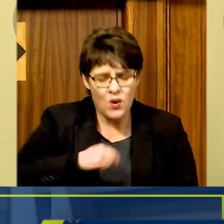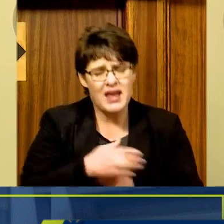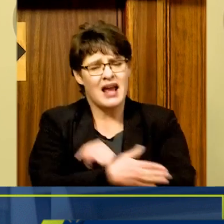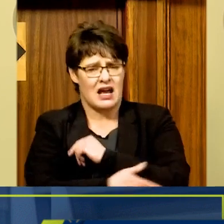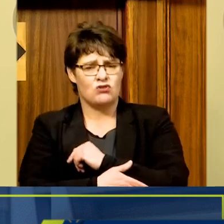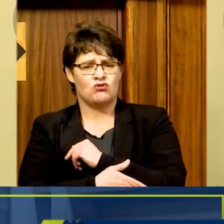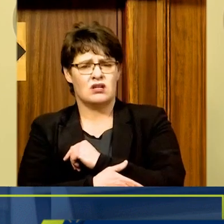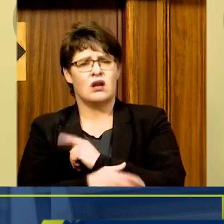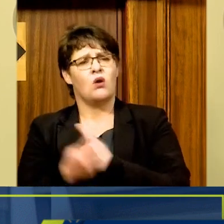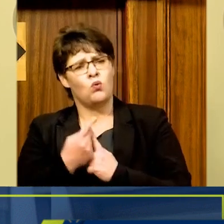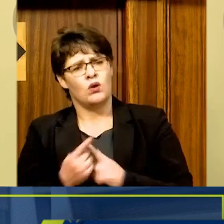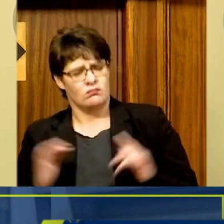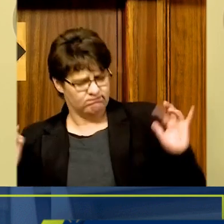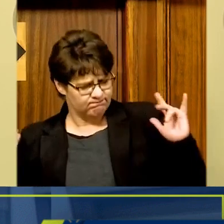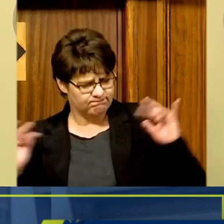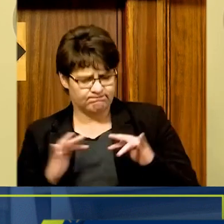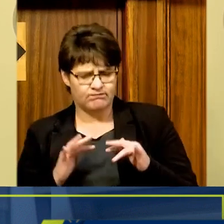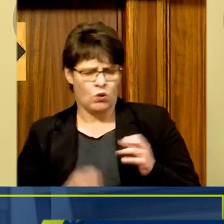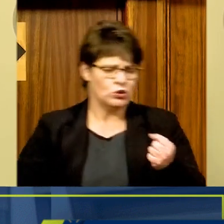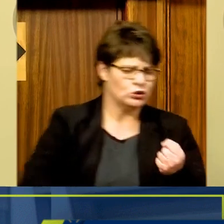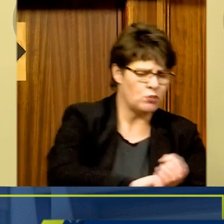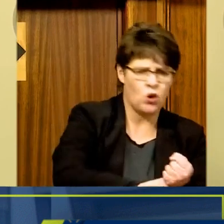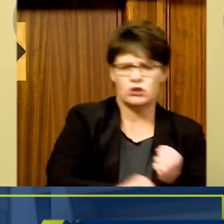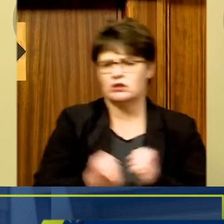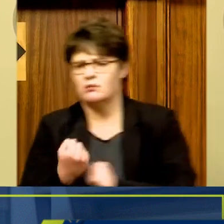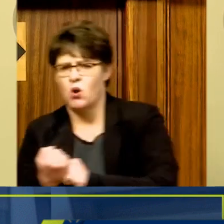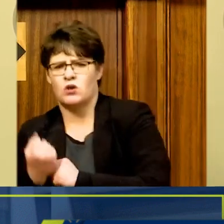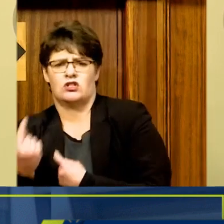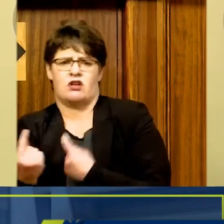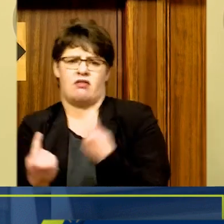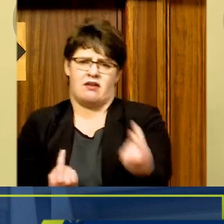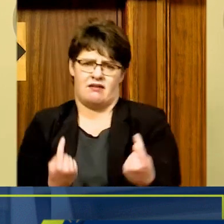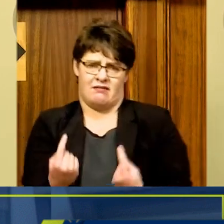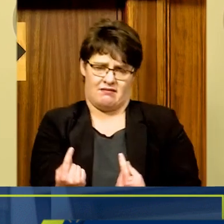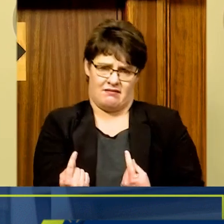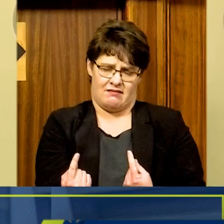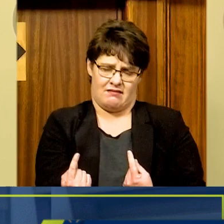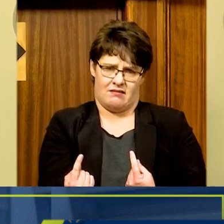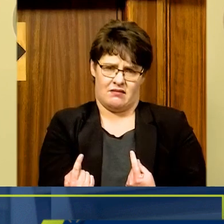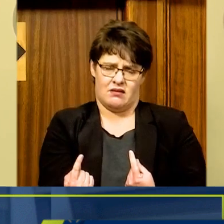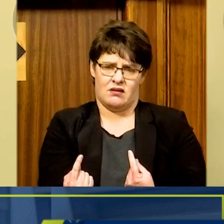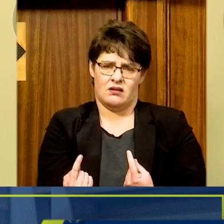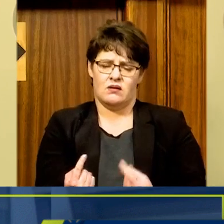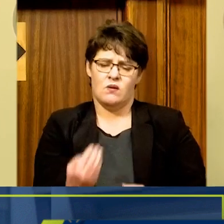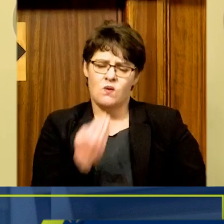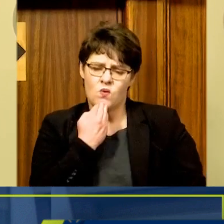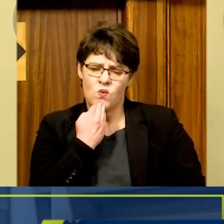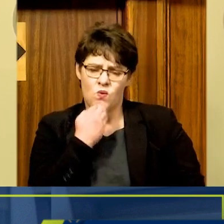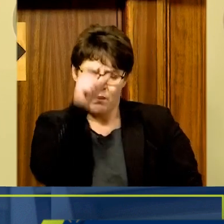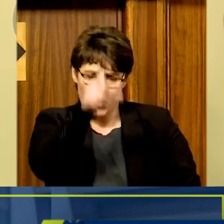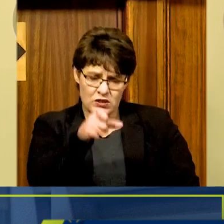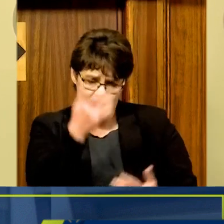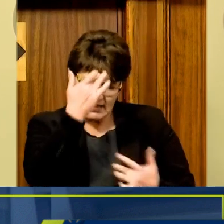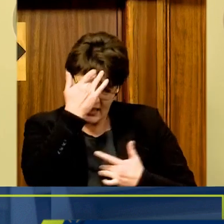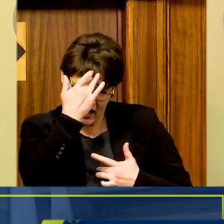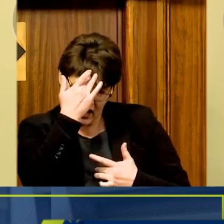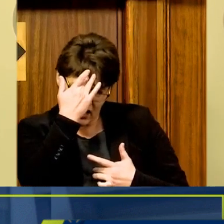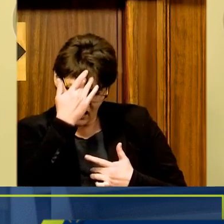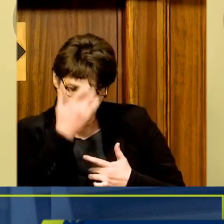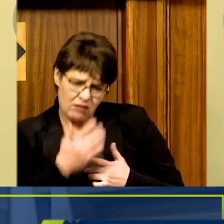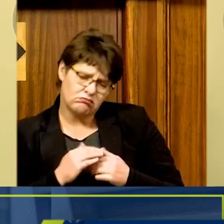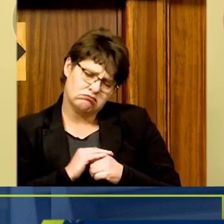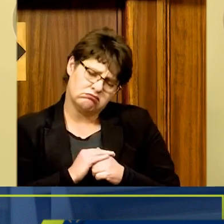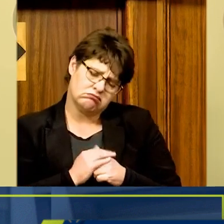have come together to support each other, to provide comfort to those who are ill, and